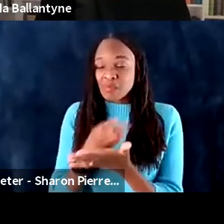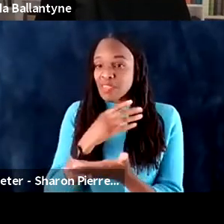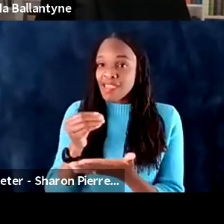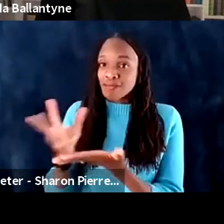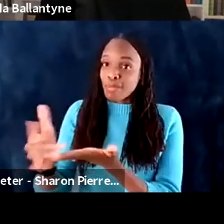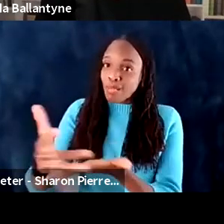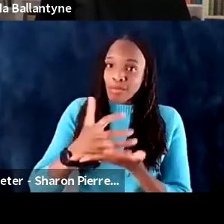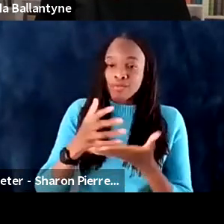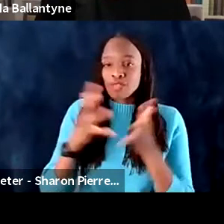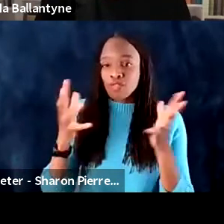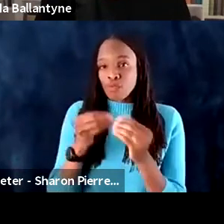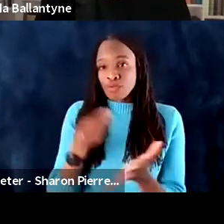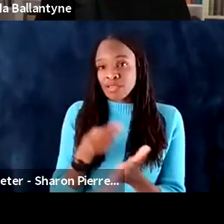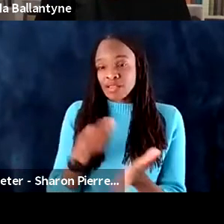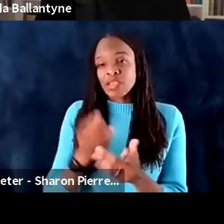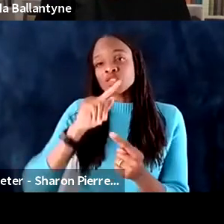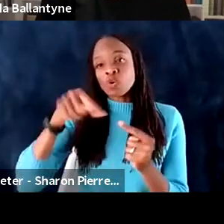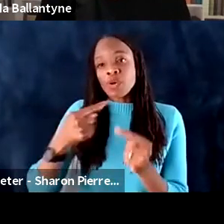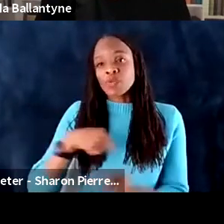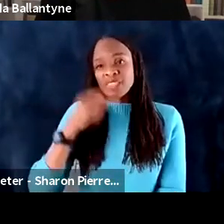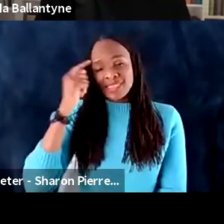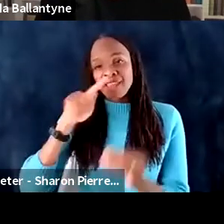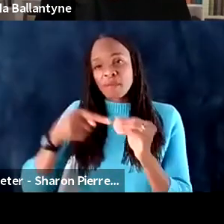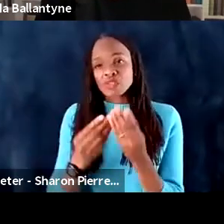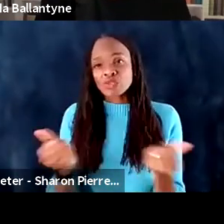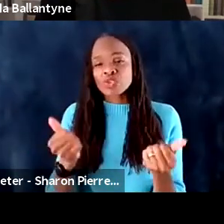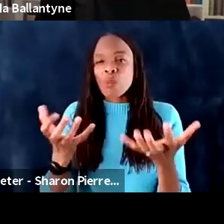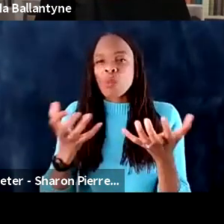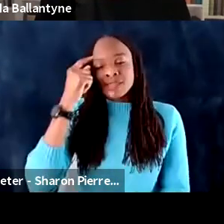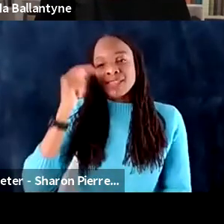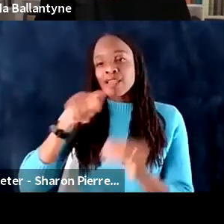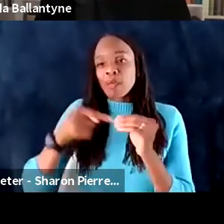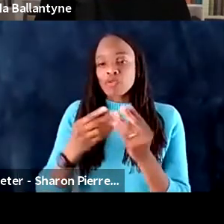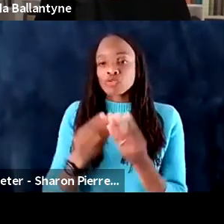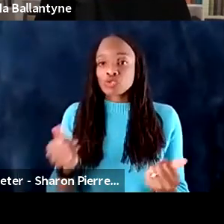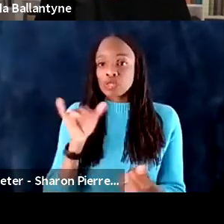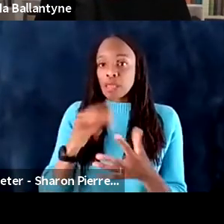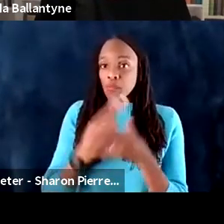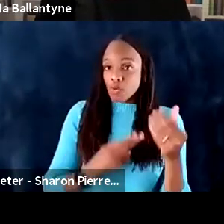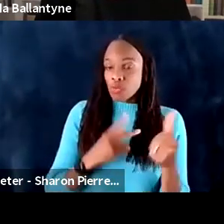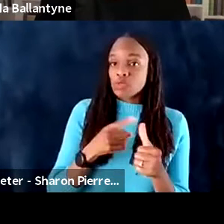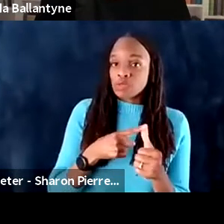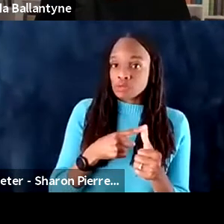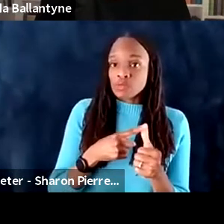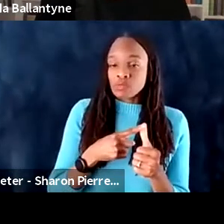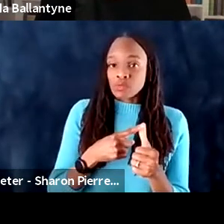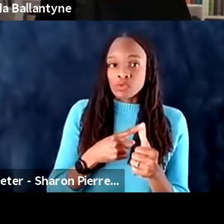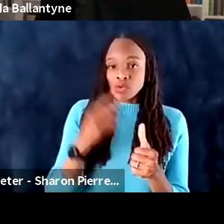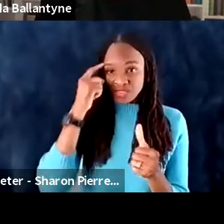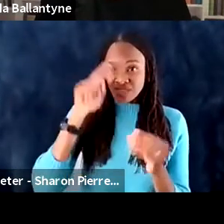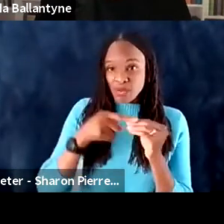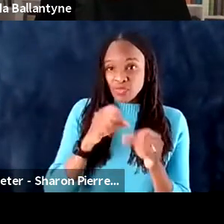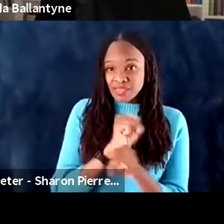income. So when we think about solutions, we really want to think about solutions that both take into account the labor abuses that are